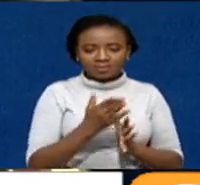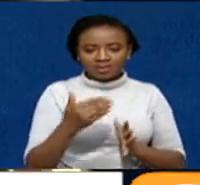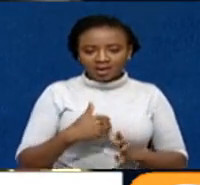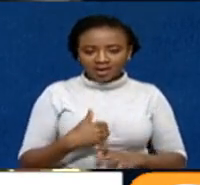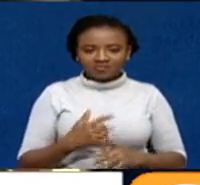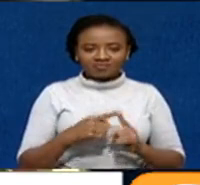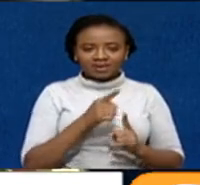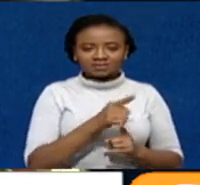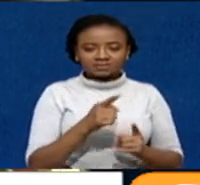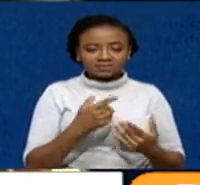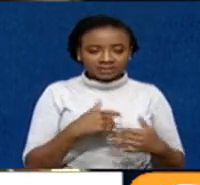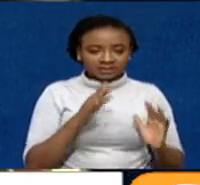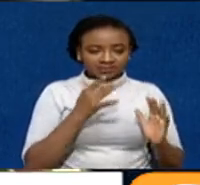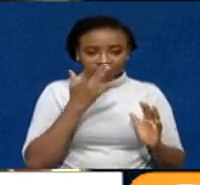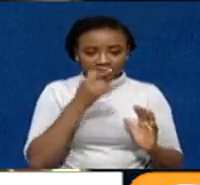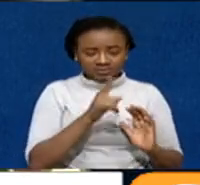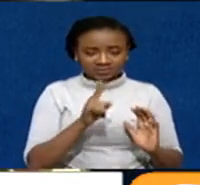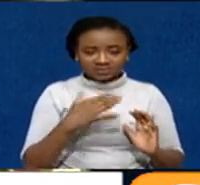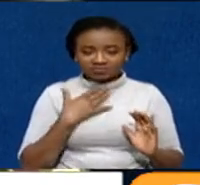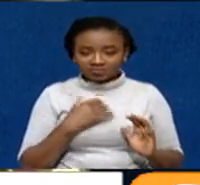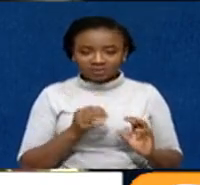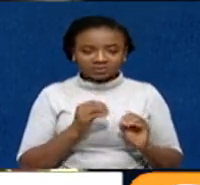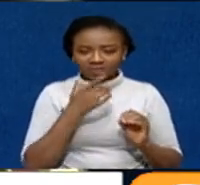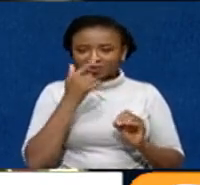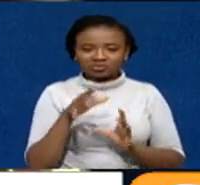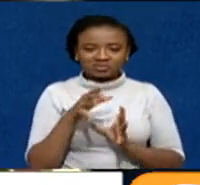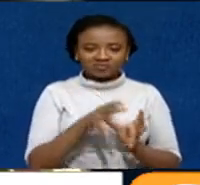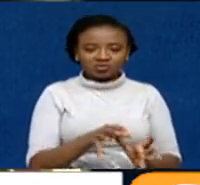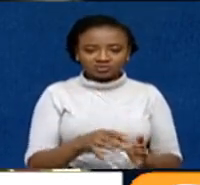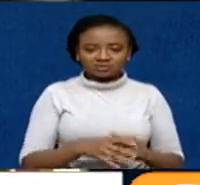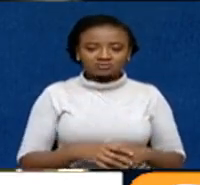Na wanaondoka sio kwa hiari, lakini wanaondoka kwa kushurutishwa.